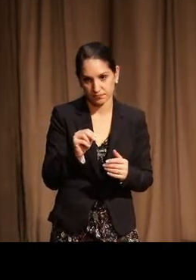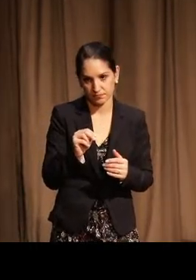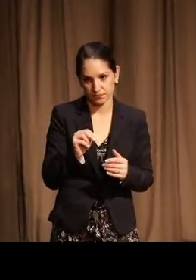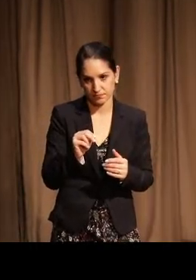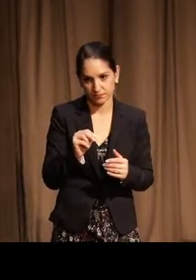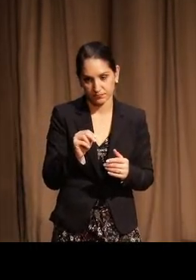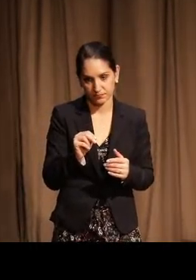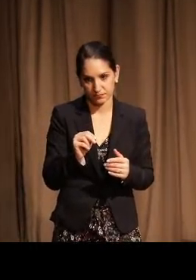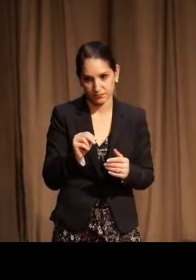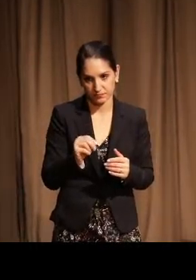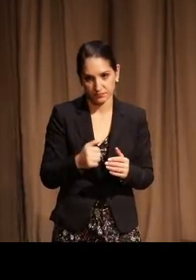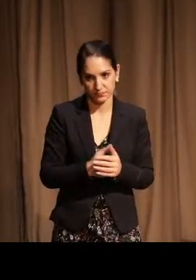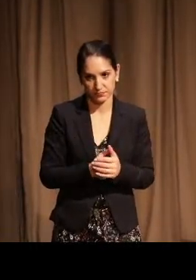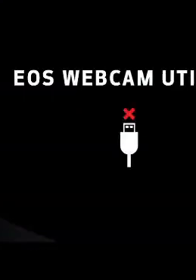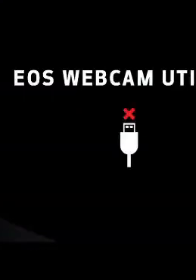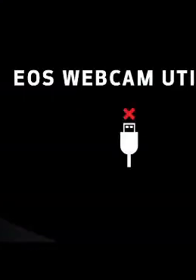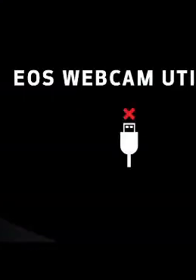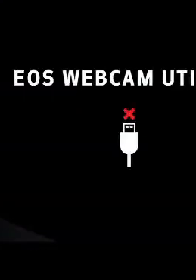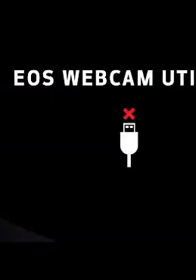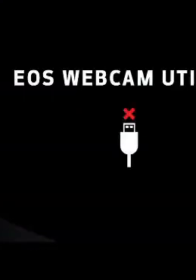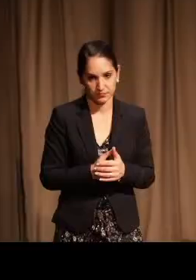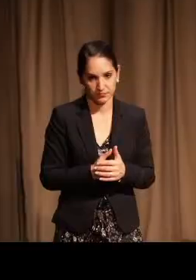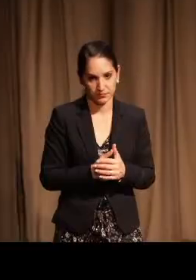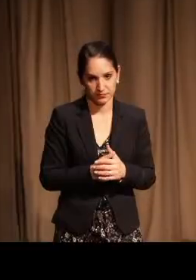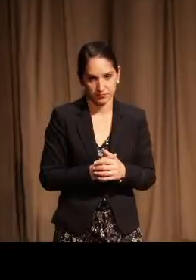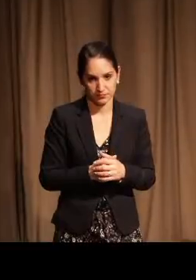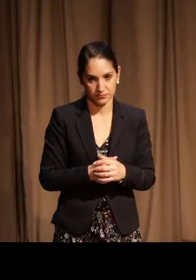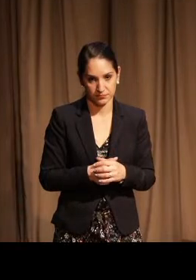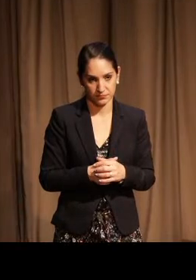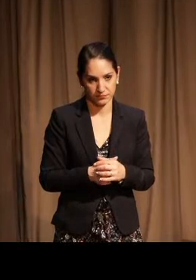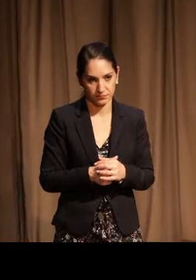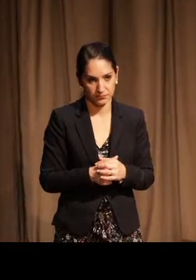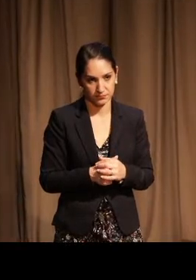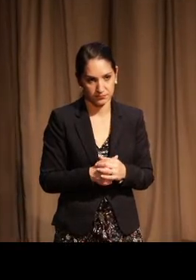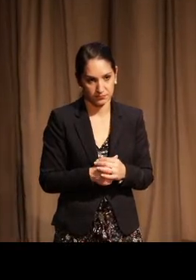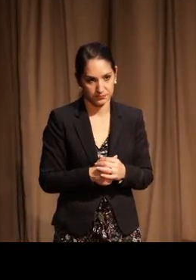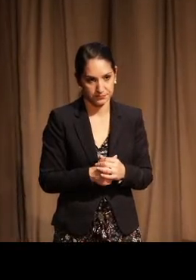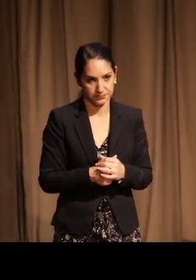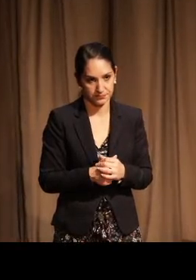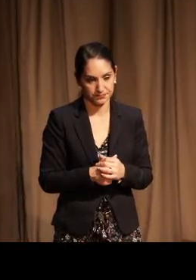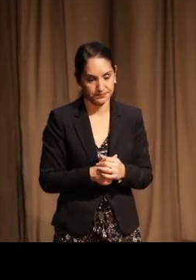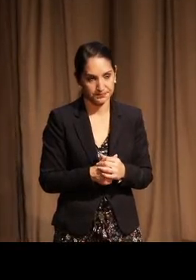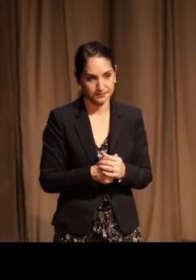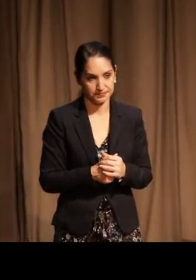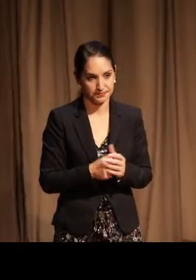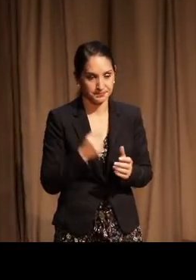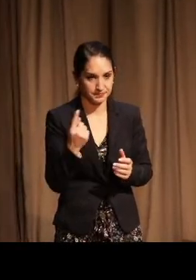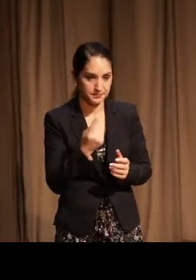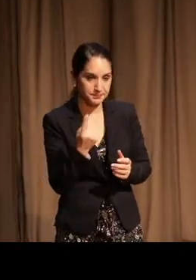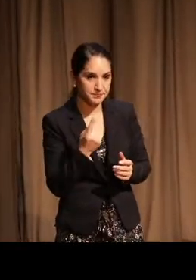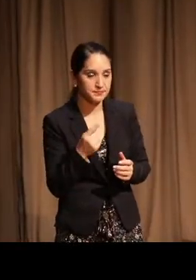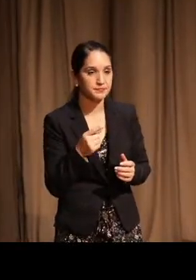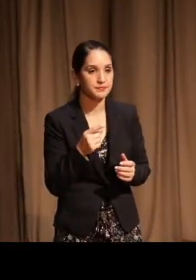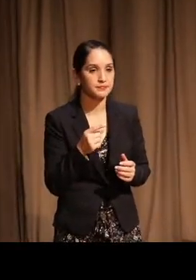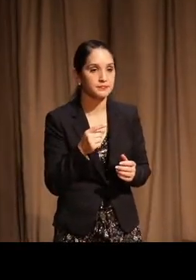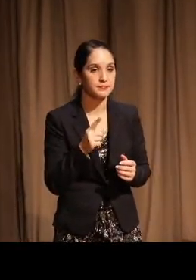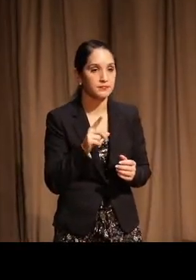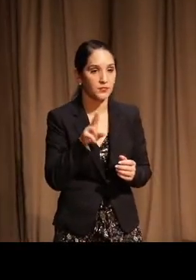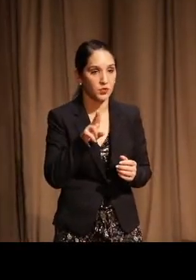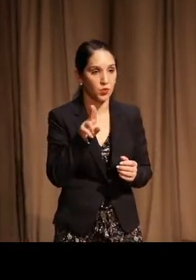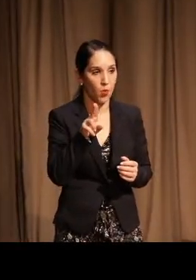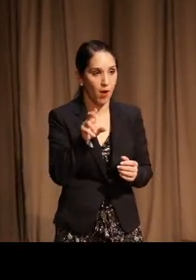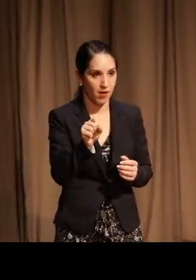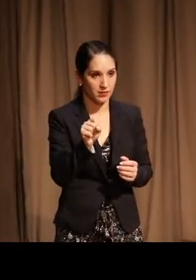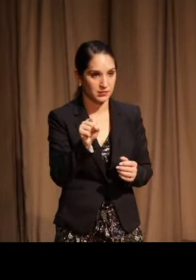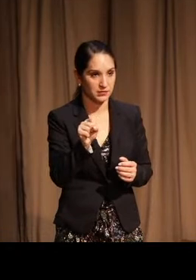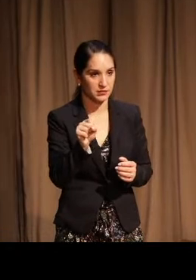what else? And have something. When I had been in U.S. for the first